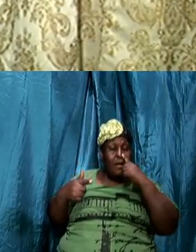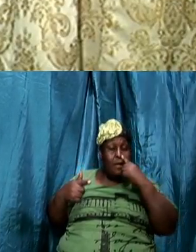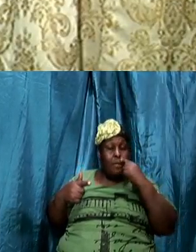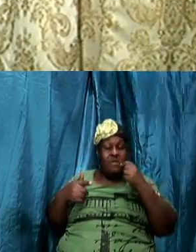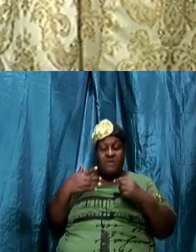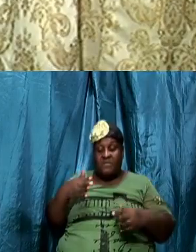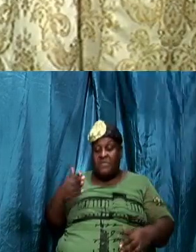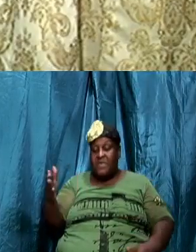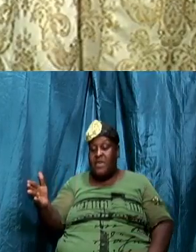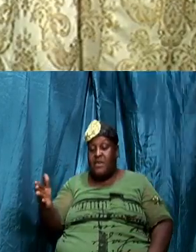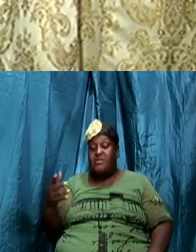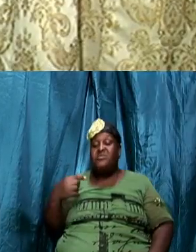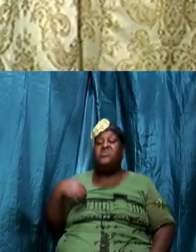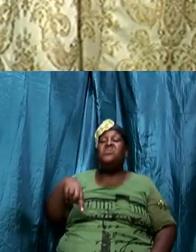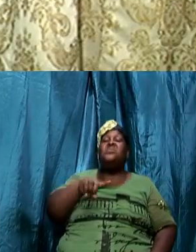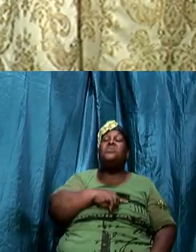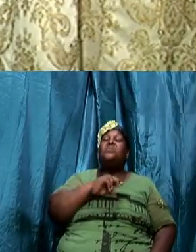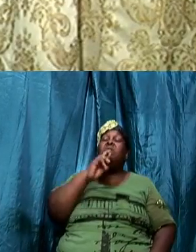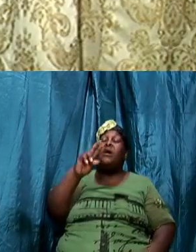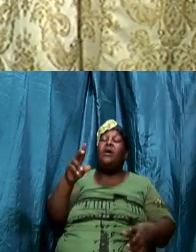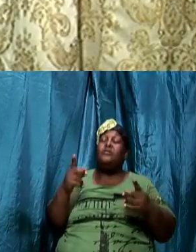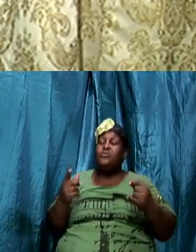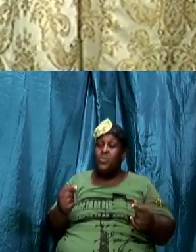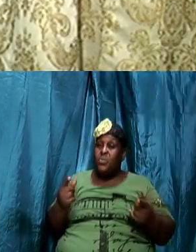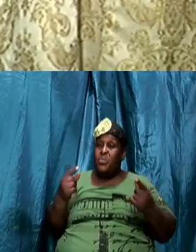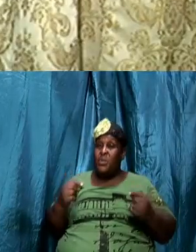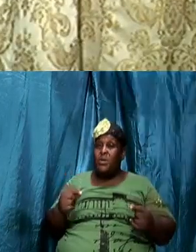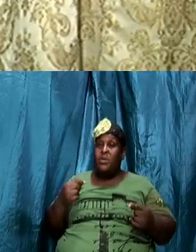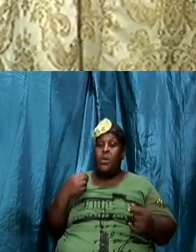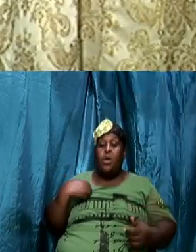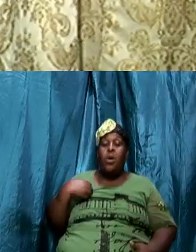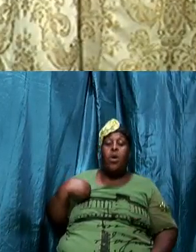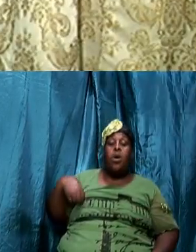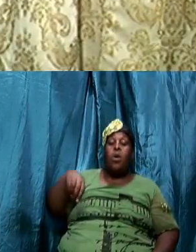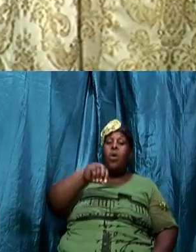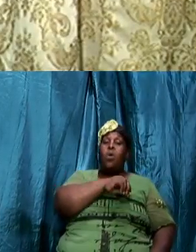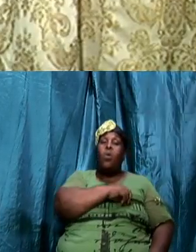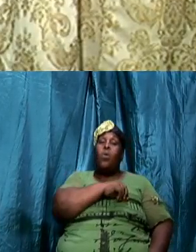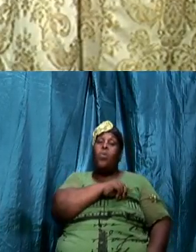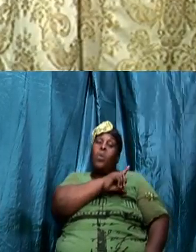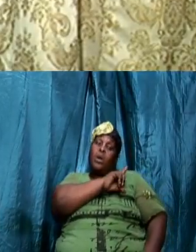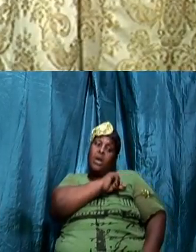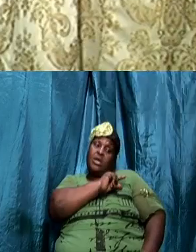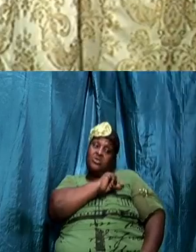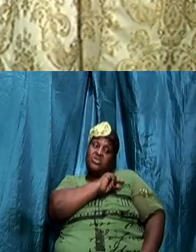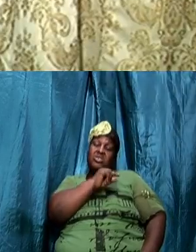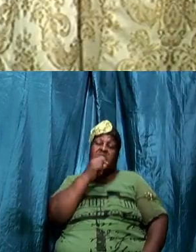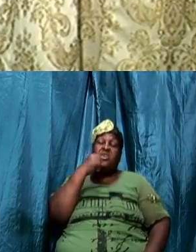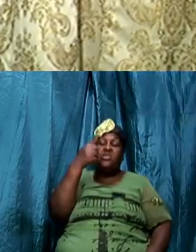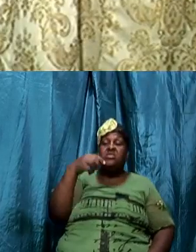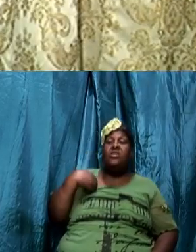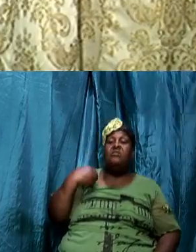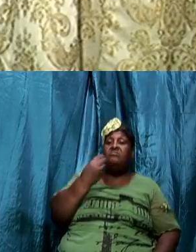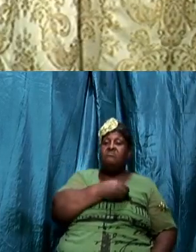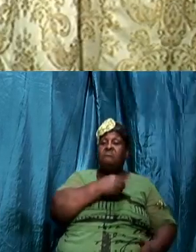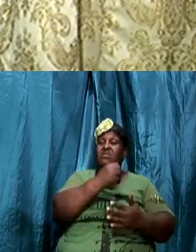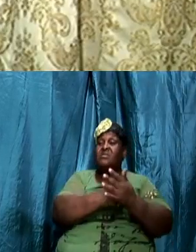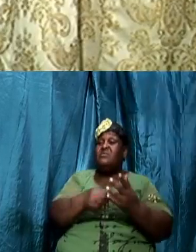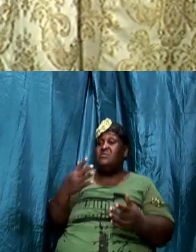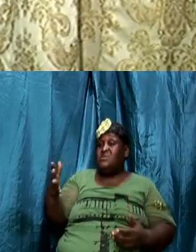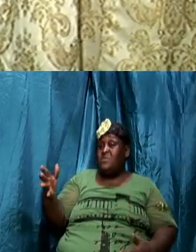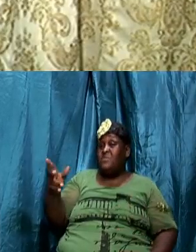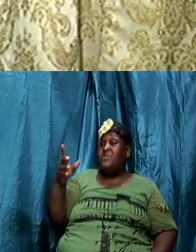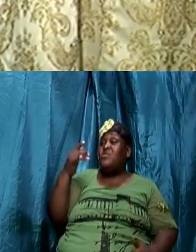things that we are pursuing, our consciences are telling us that something is wrong, but we